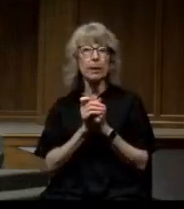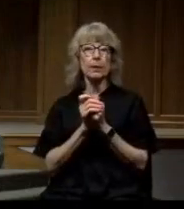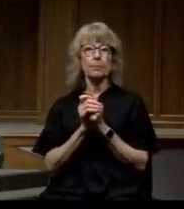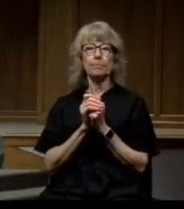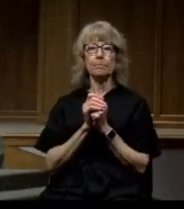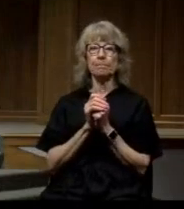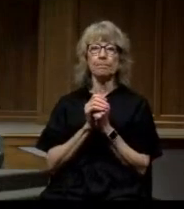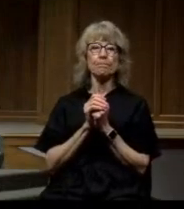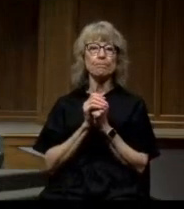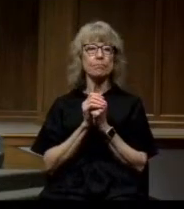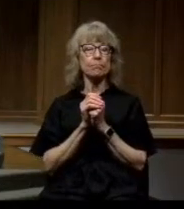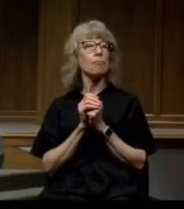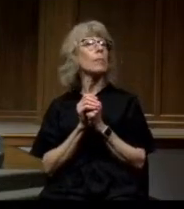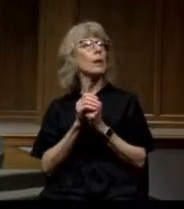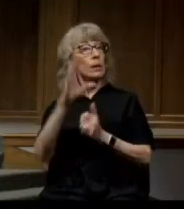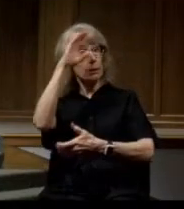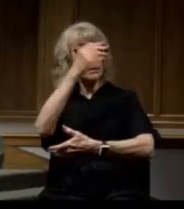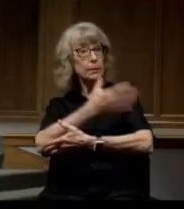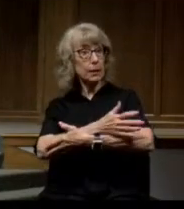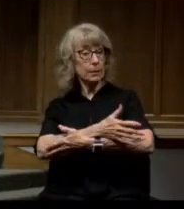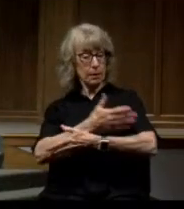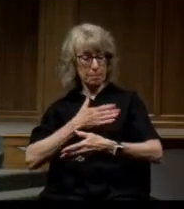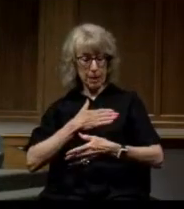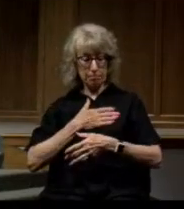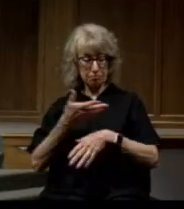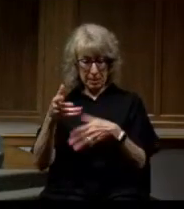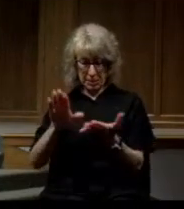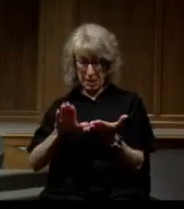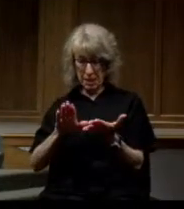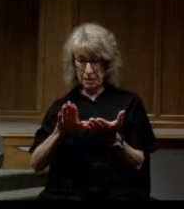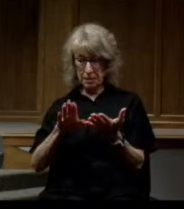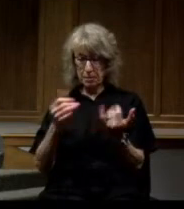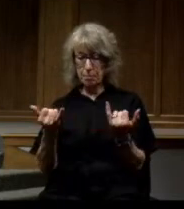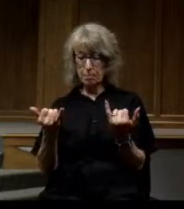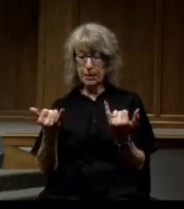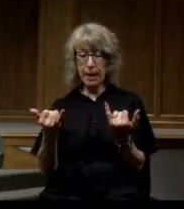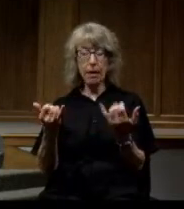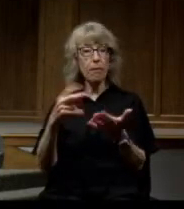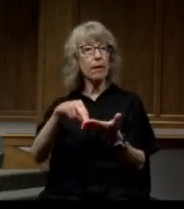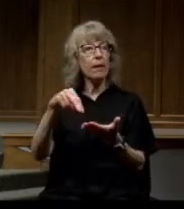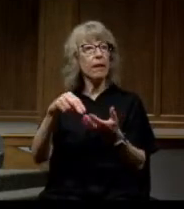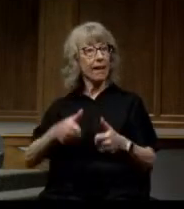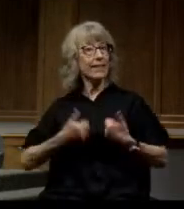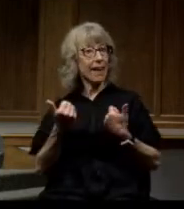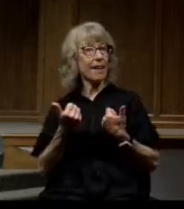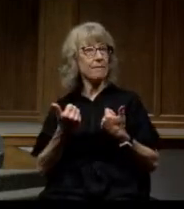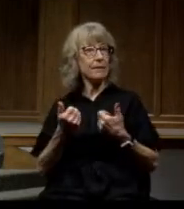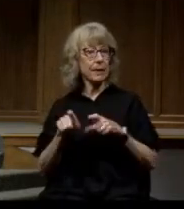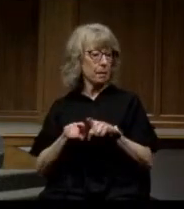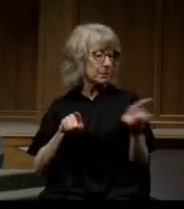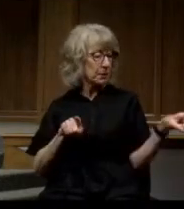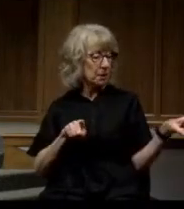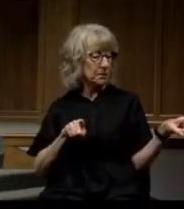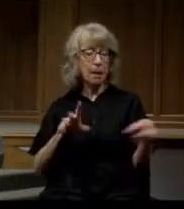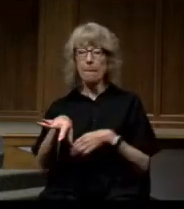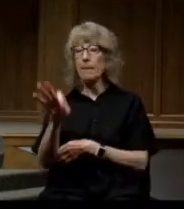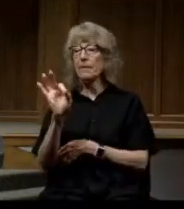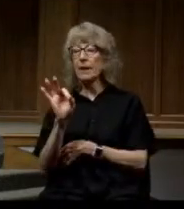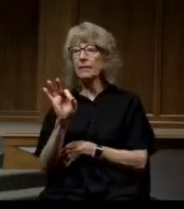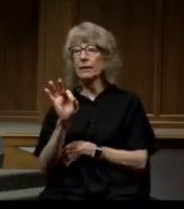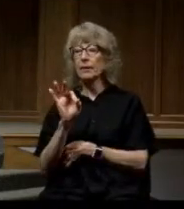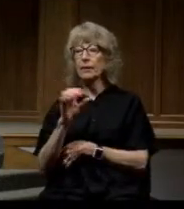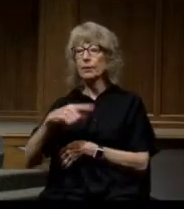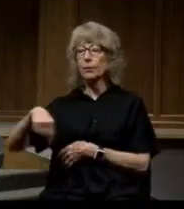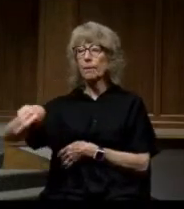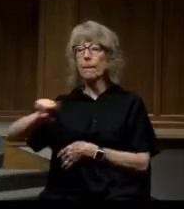This son of mine was dead and is alive again. He was lost and is found. So they began to celebrate.